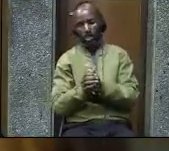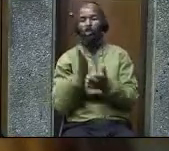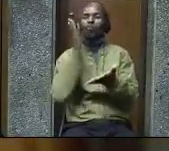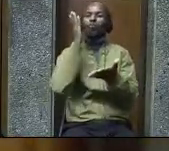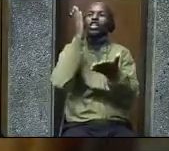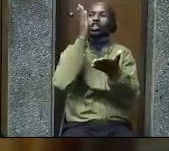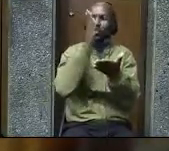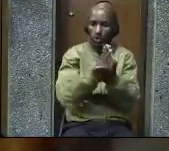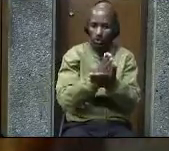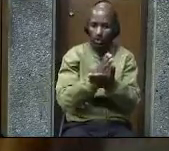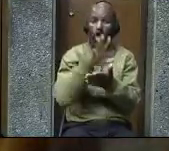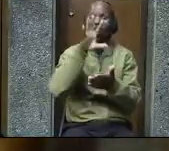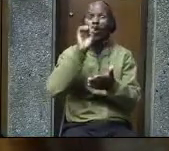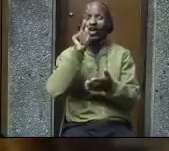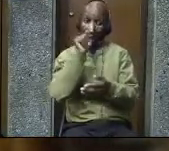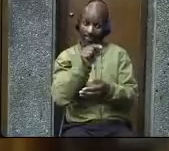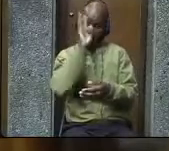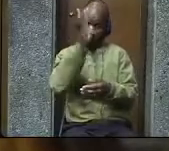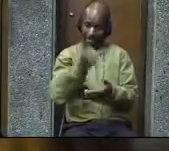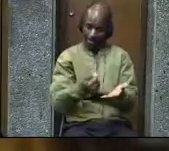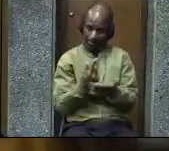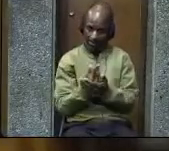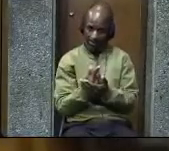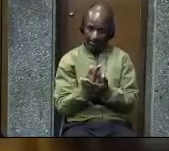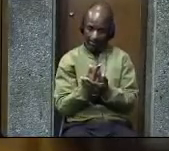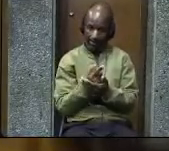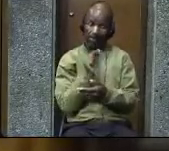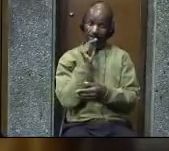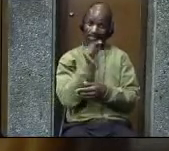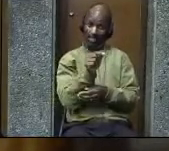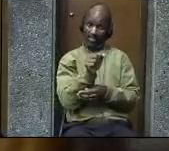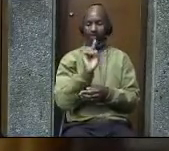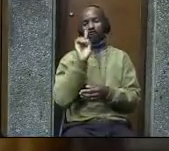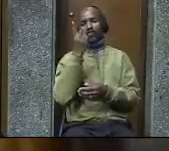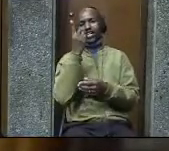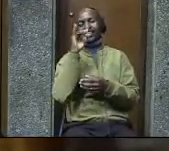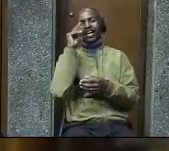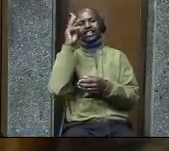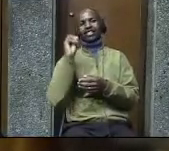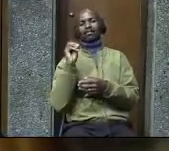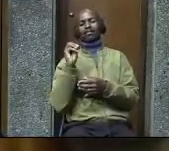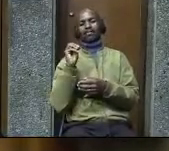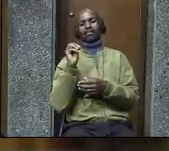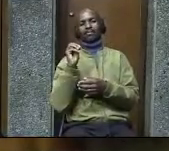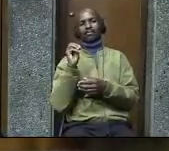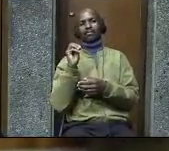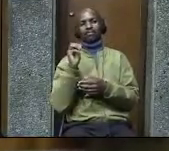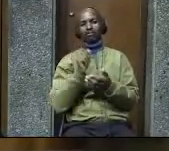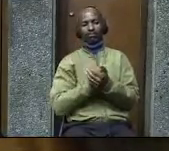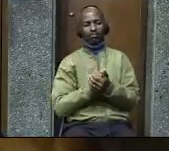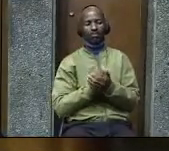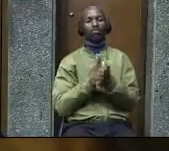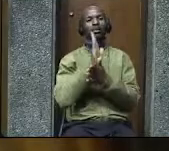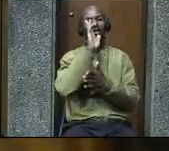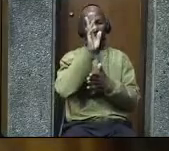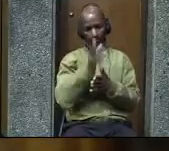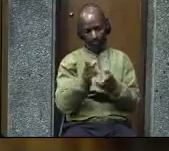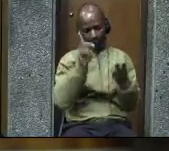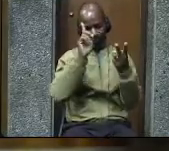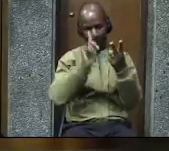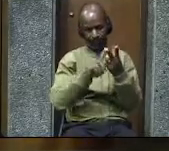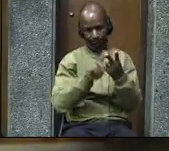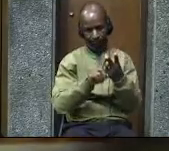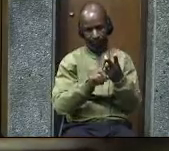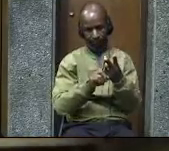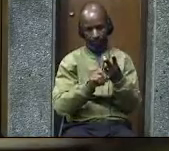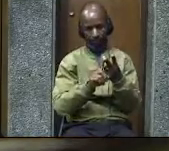sure that, okay, this is going to happen? That was my first item. And then on second